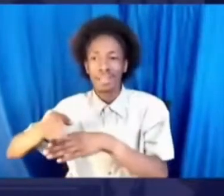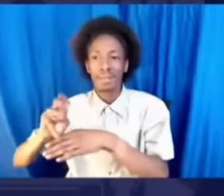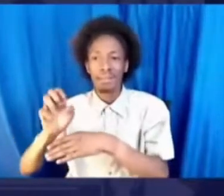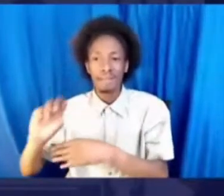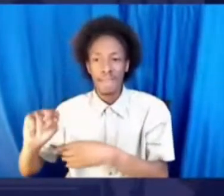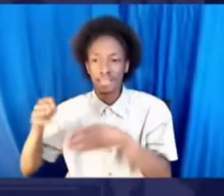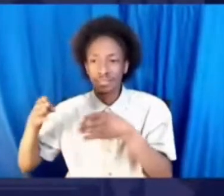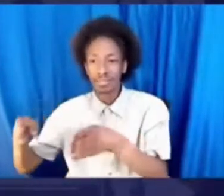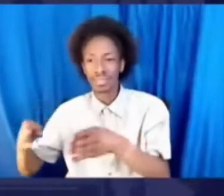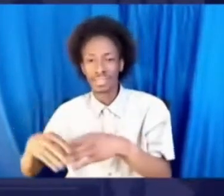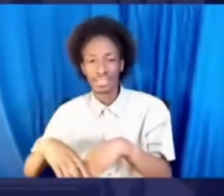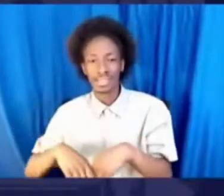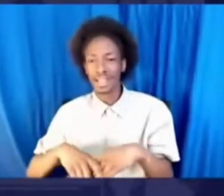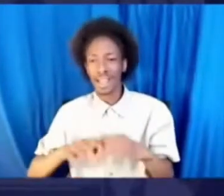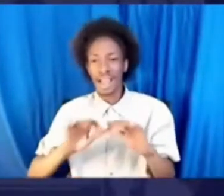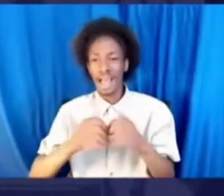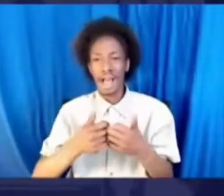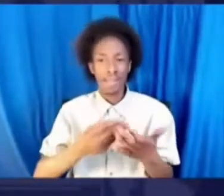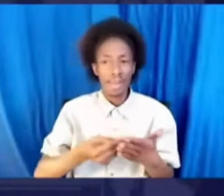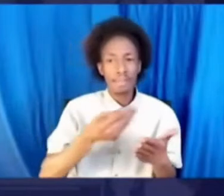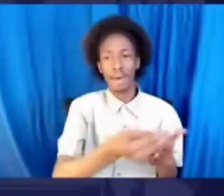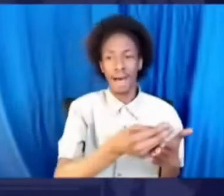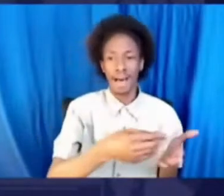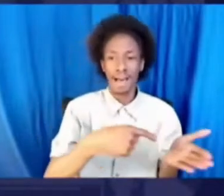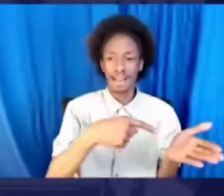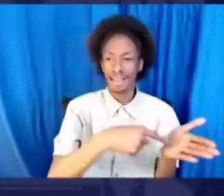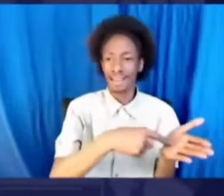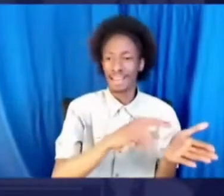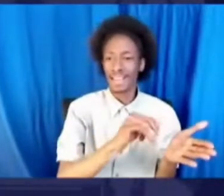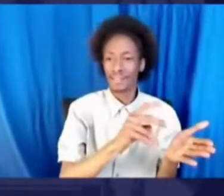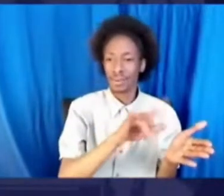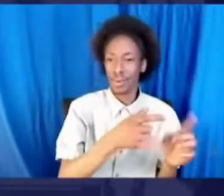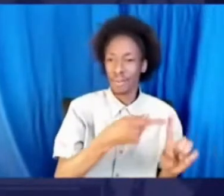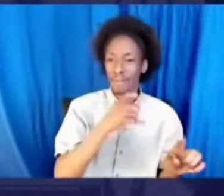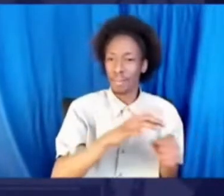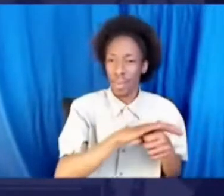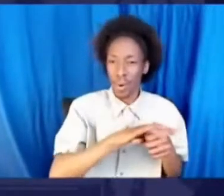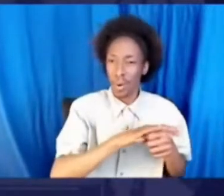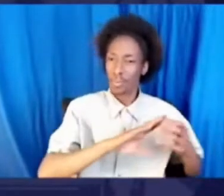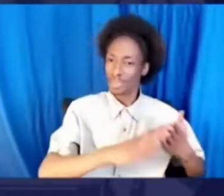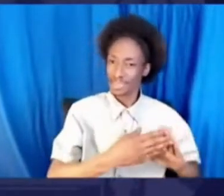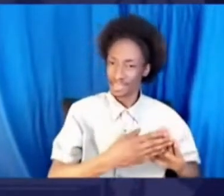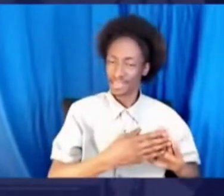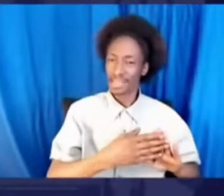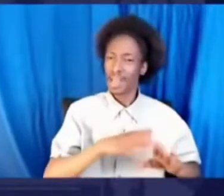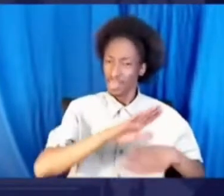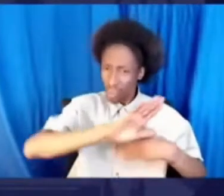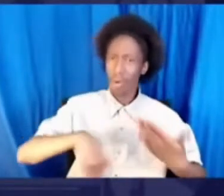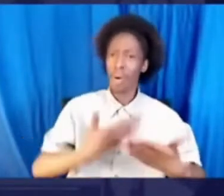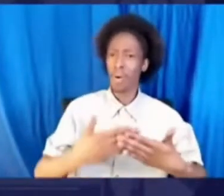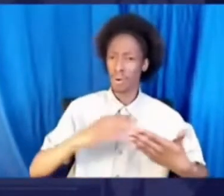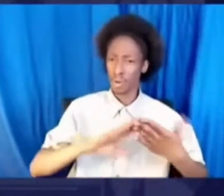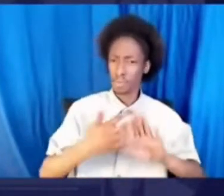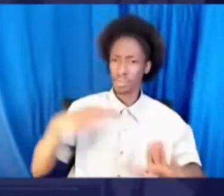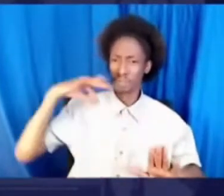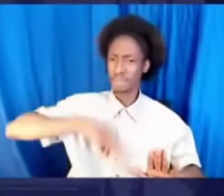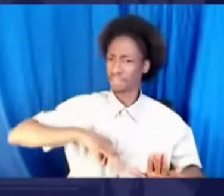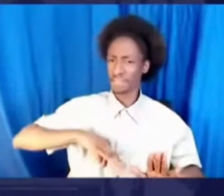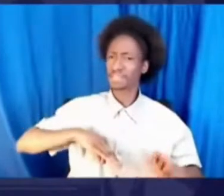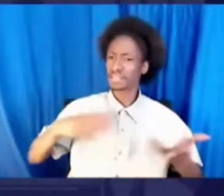they buy inventory from local businesses. The whole community benefits in one way or